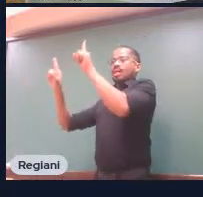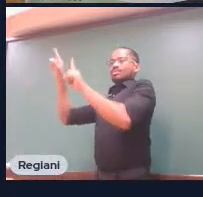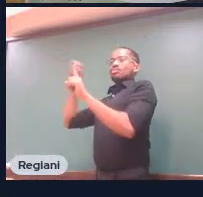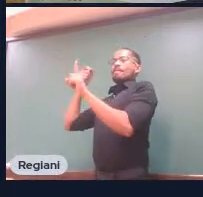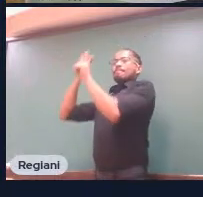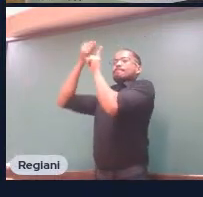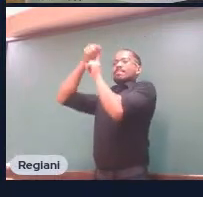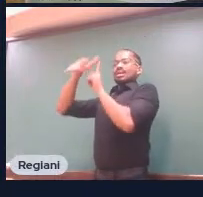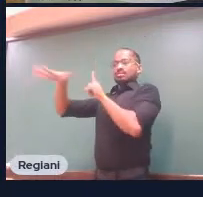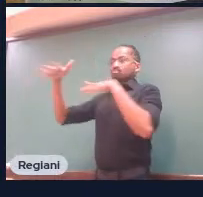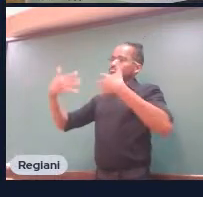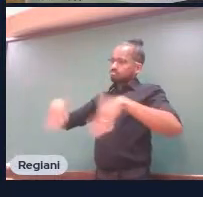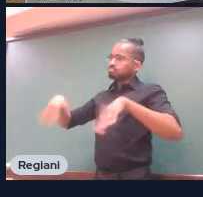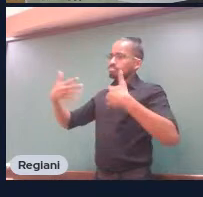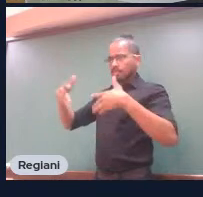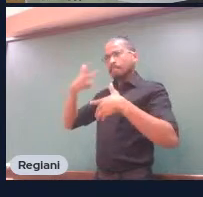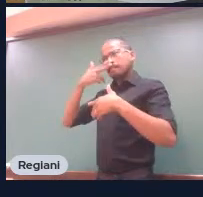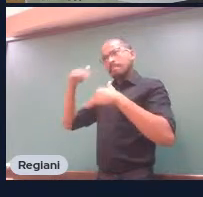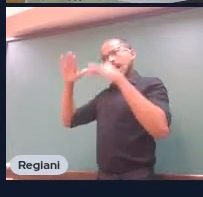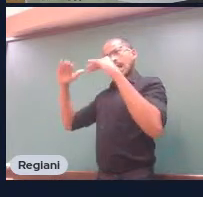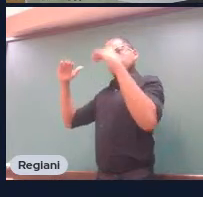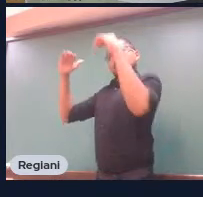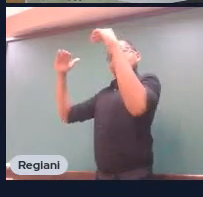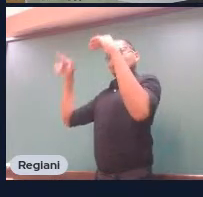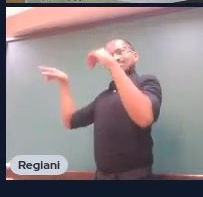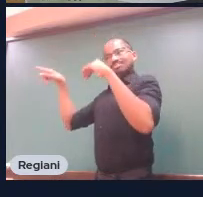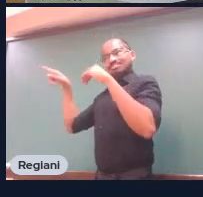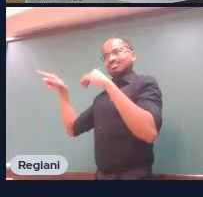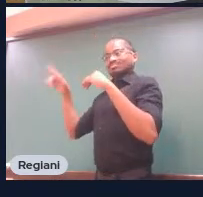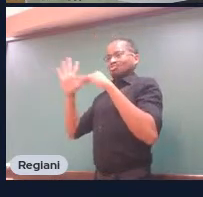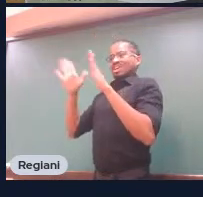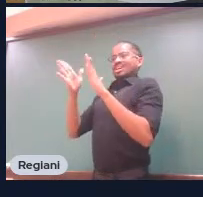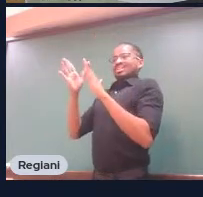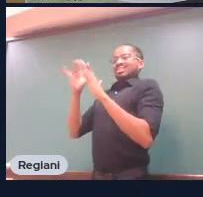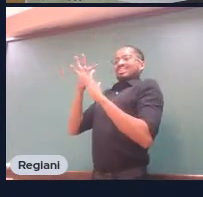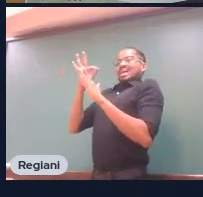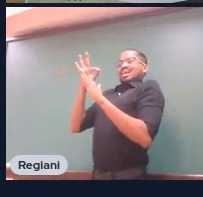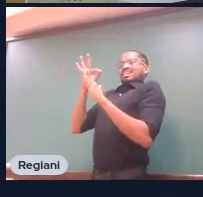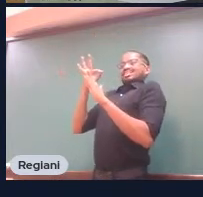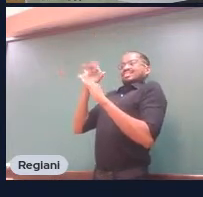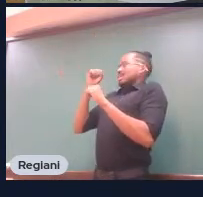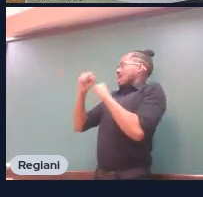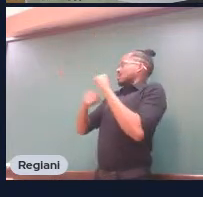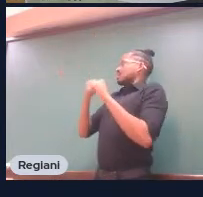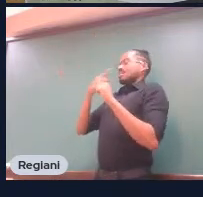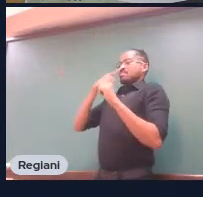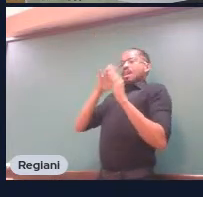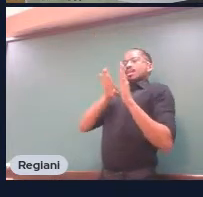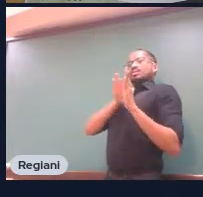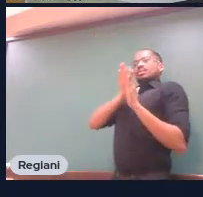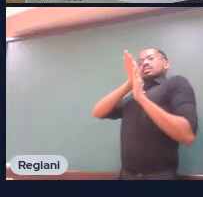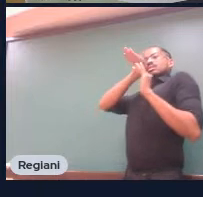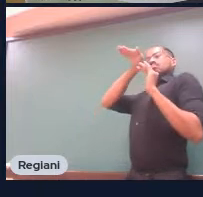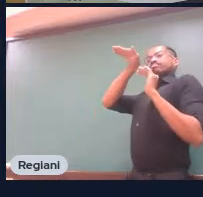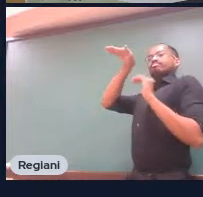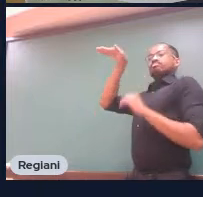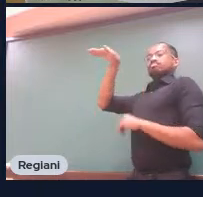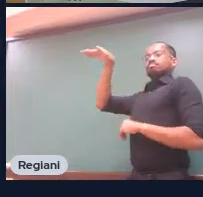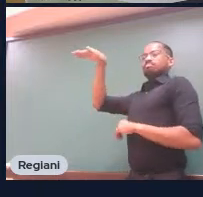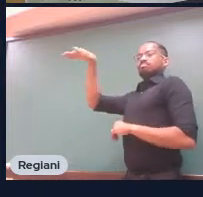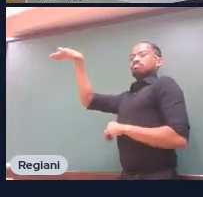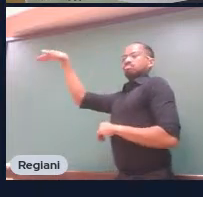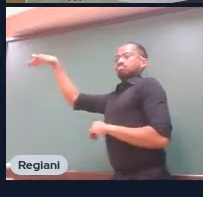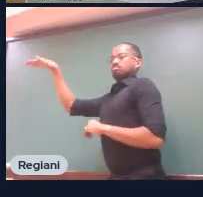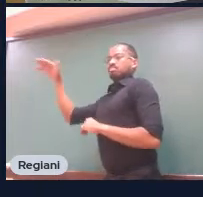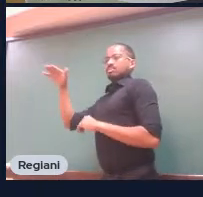impact, more impressive. It seems to have plateaued for a decade now. It is about 1,500 citations a year. But